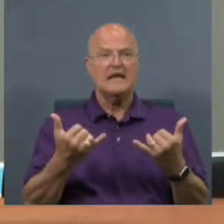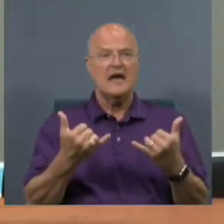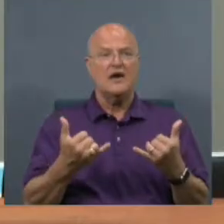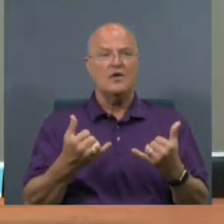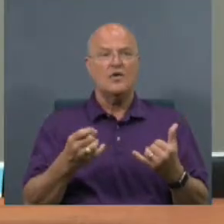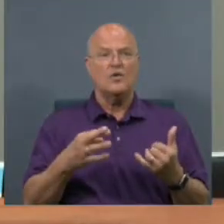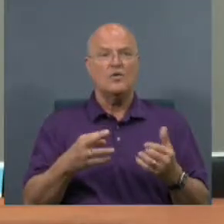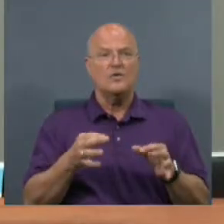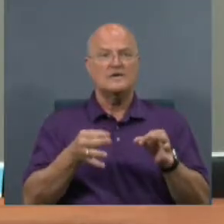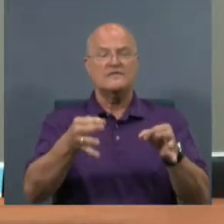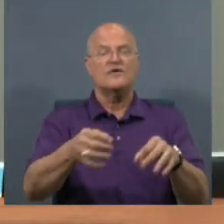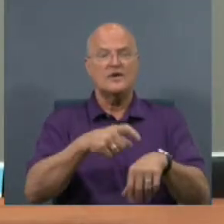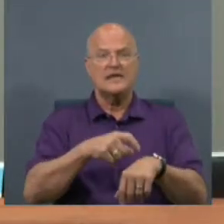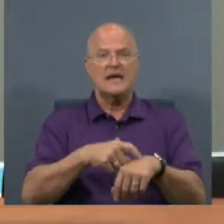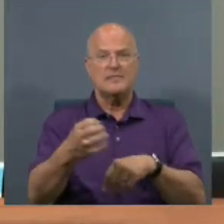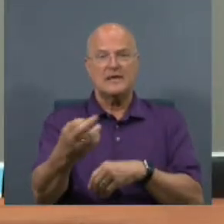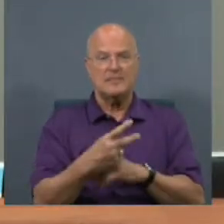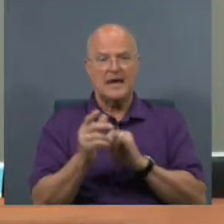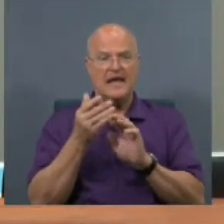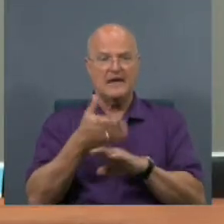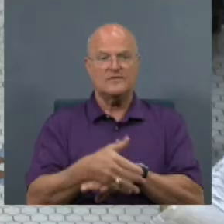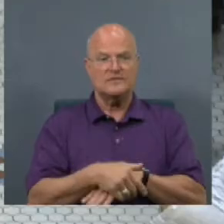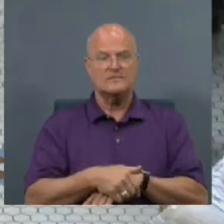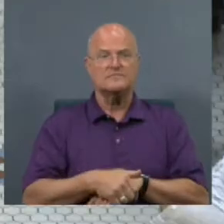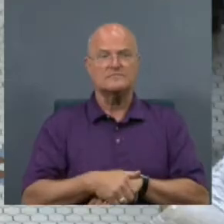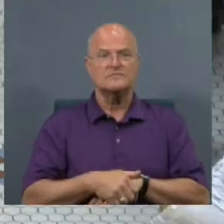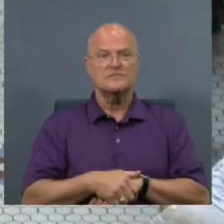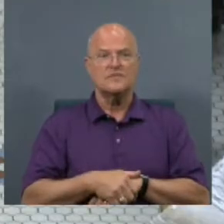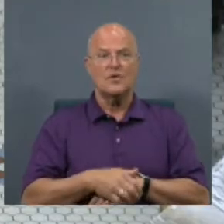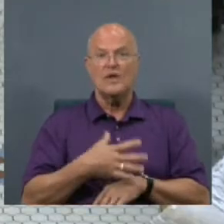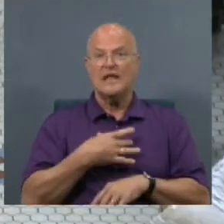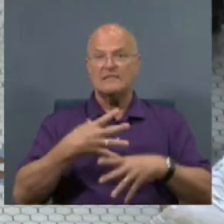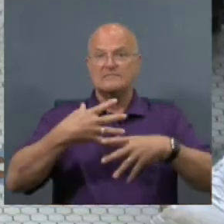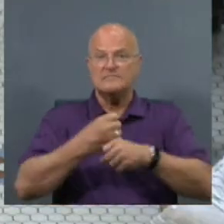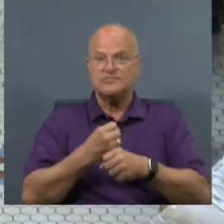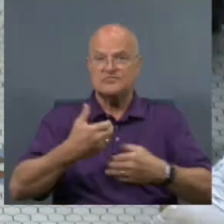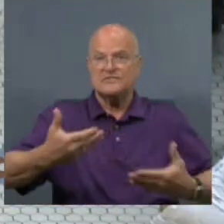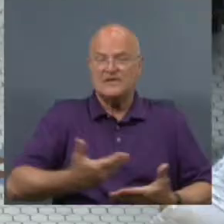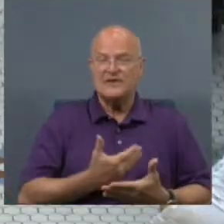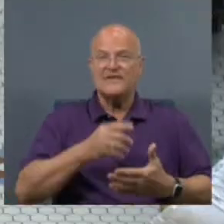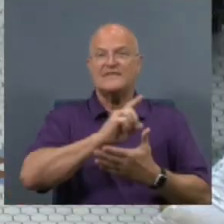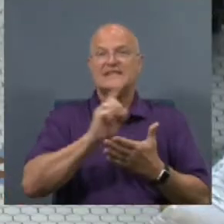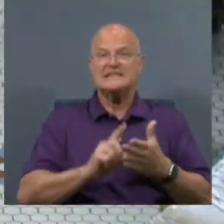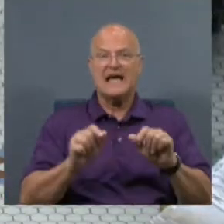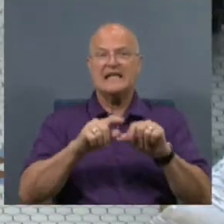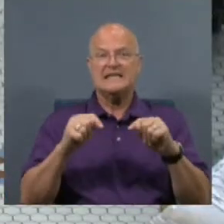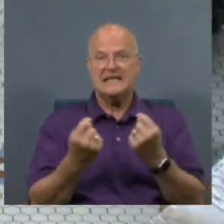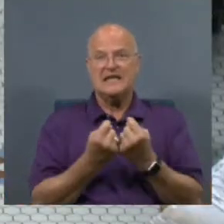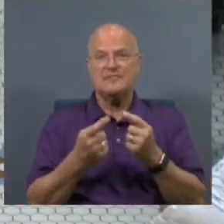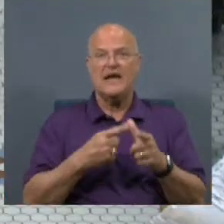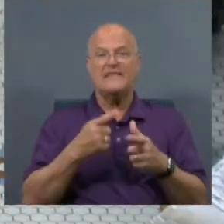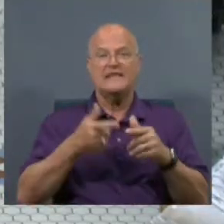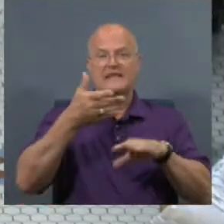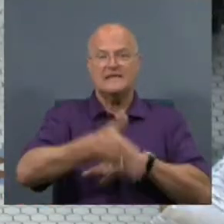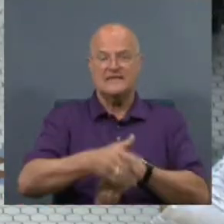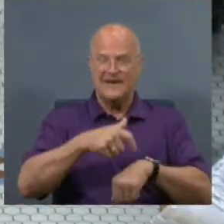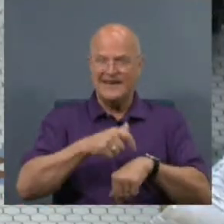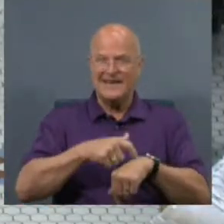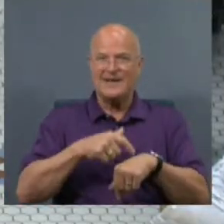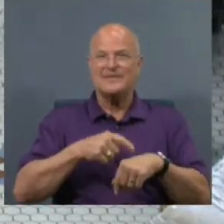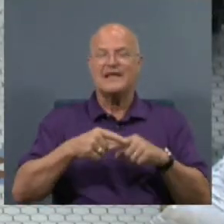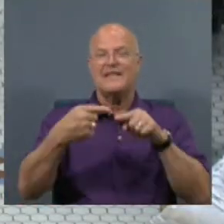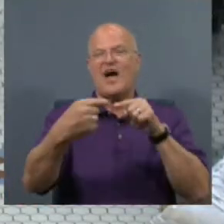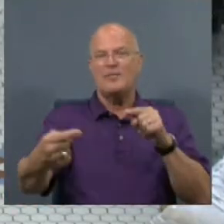would you like to defer your time and come back afterwards? I think we'd like to give a brief introduction of the design team and then reserve the remainder of our time to